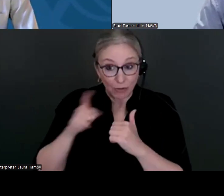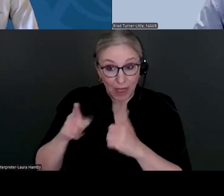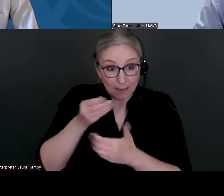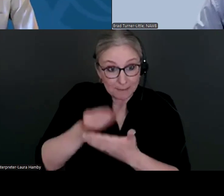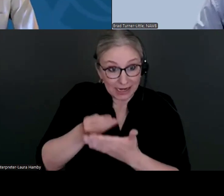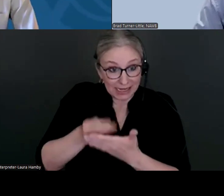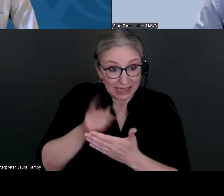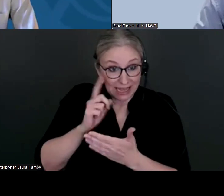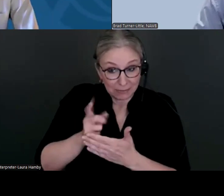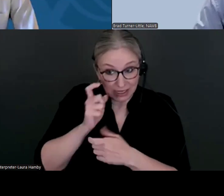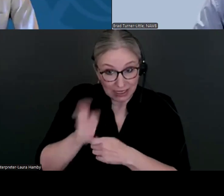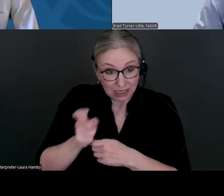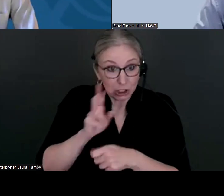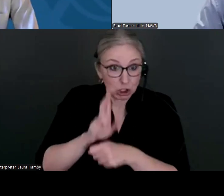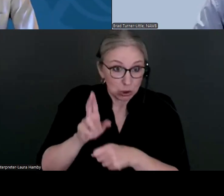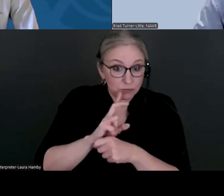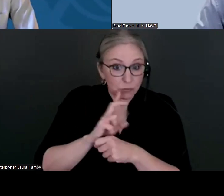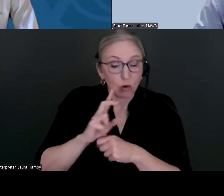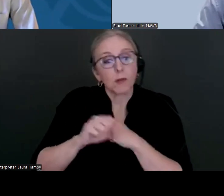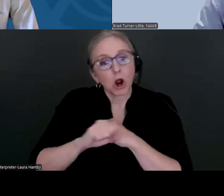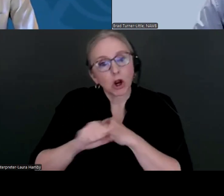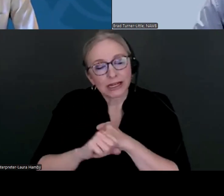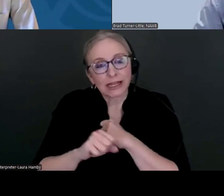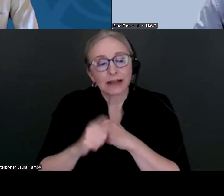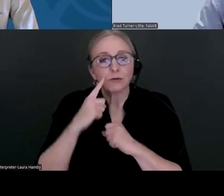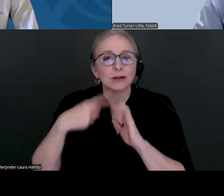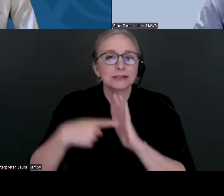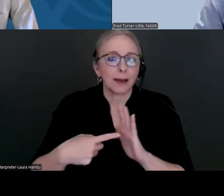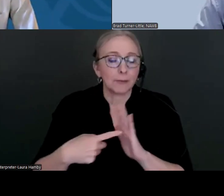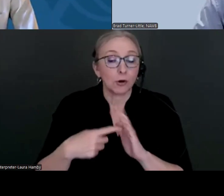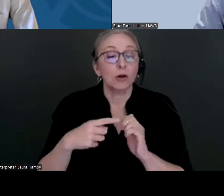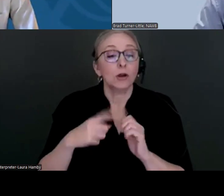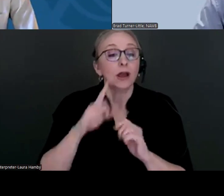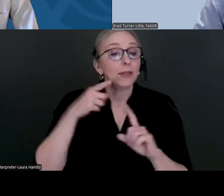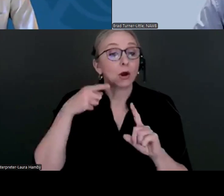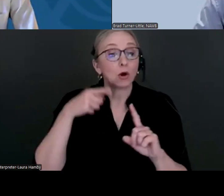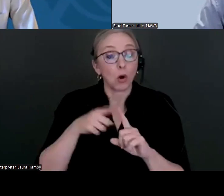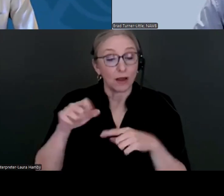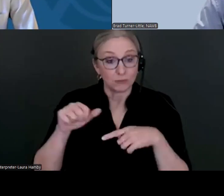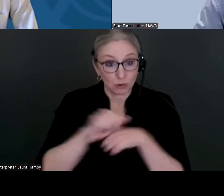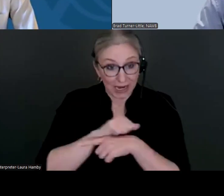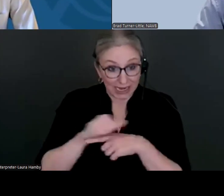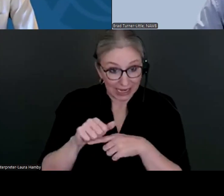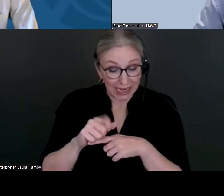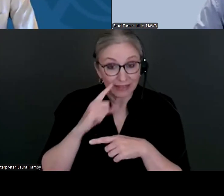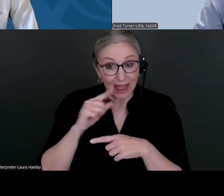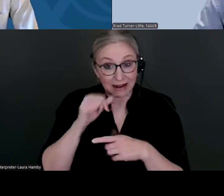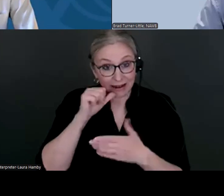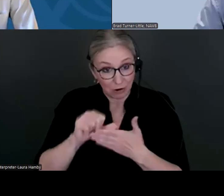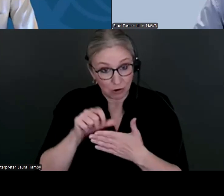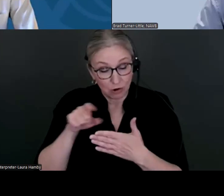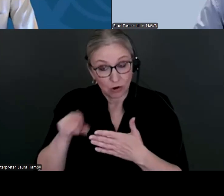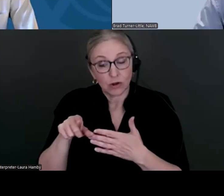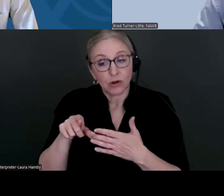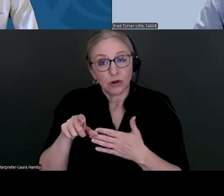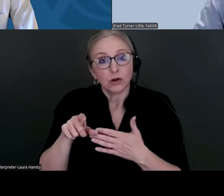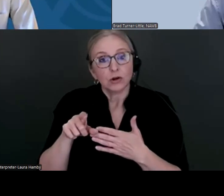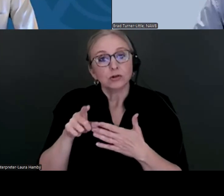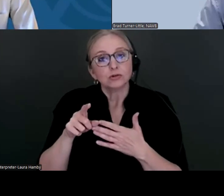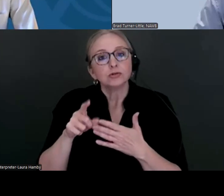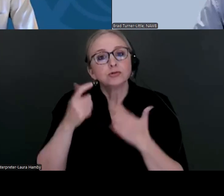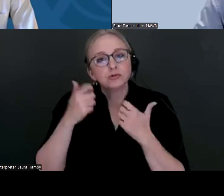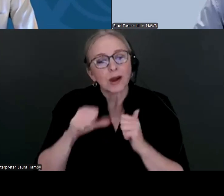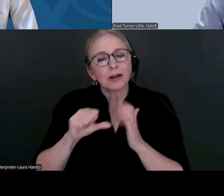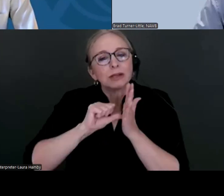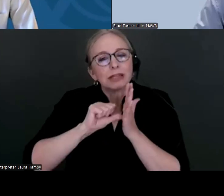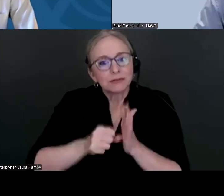for marketing, for instance. And the goal of the training employment guidance letter was to try and